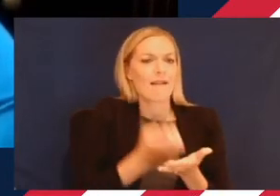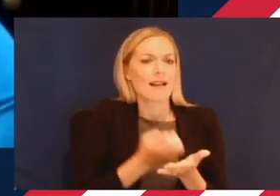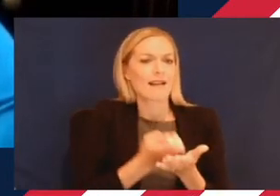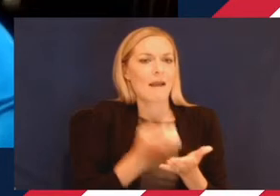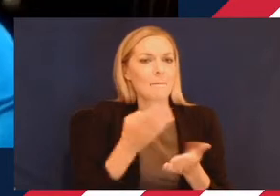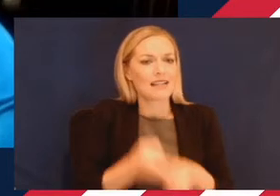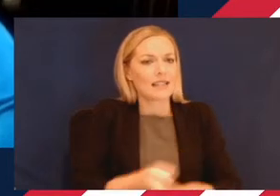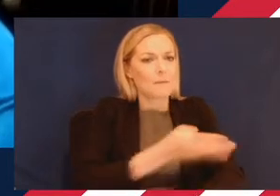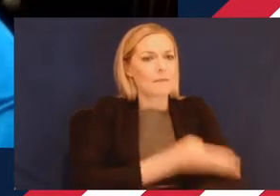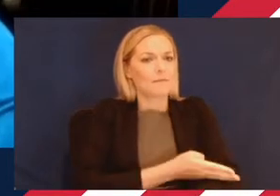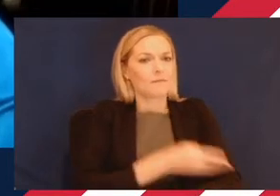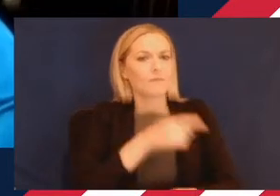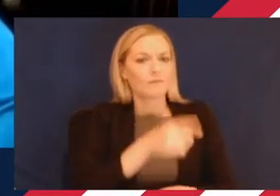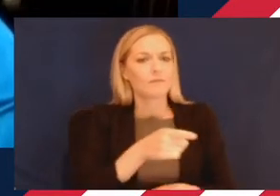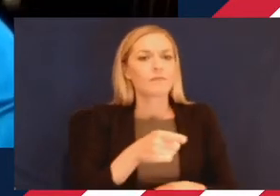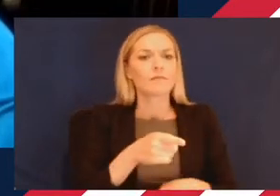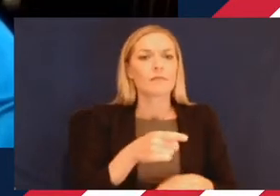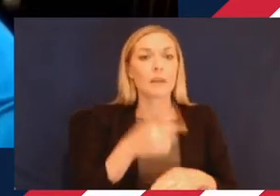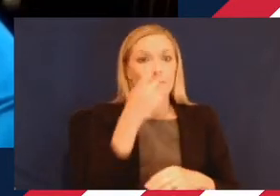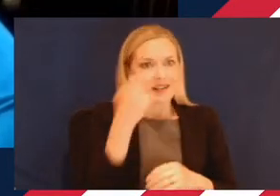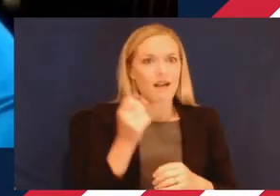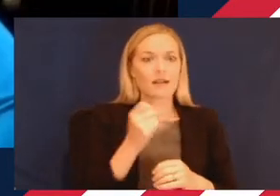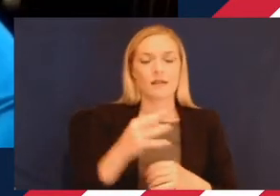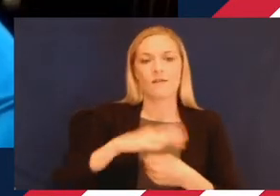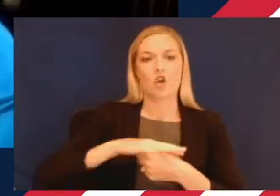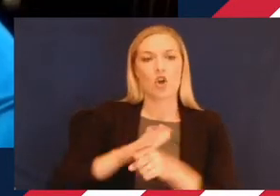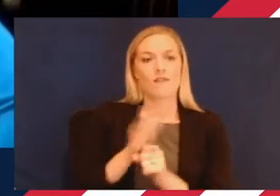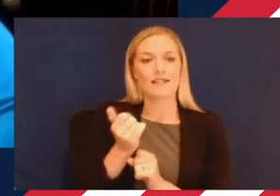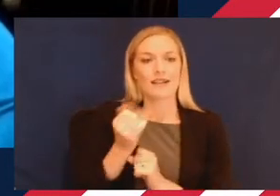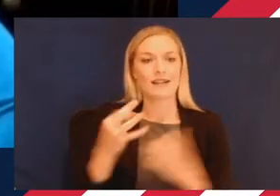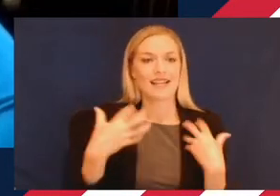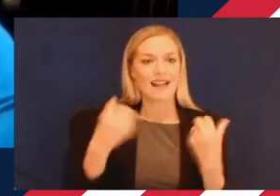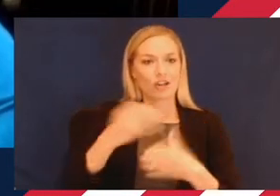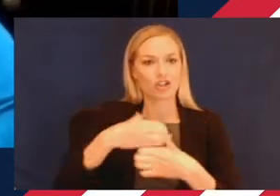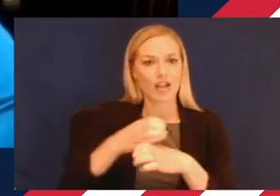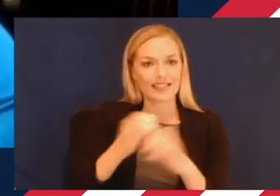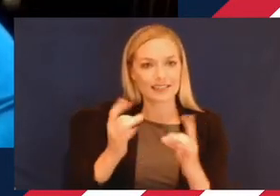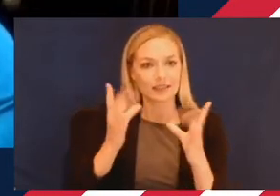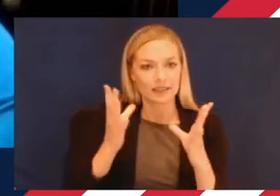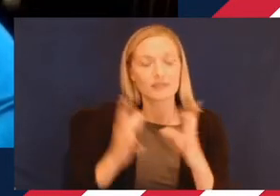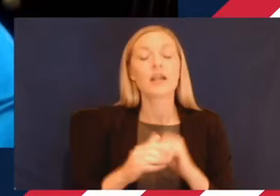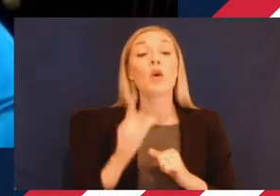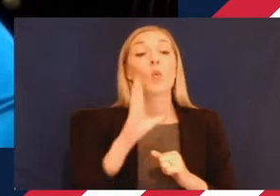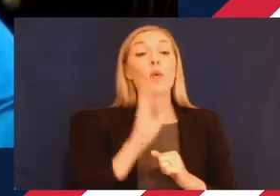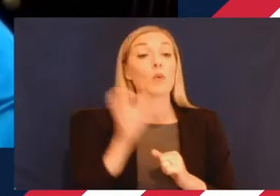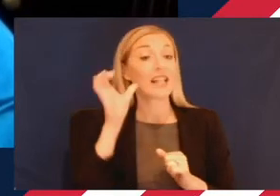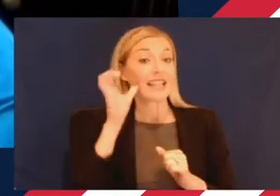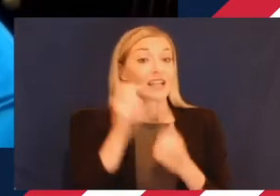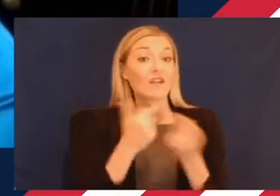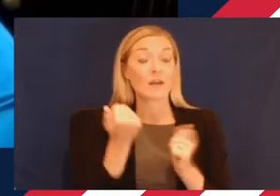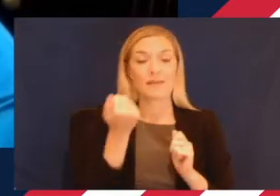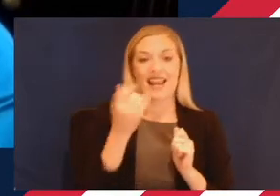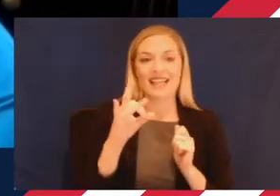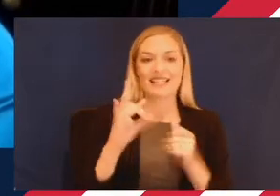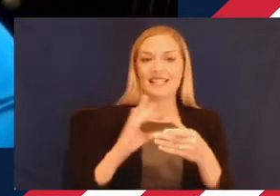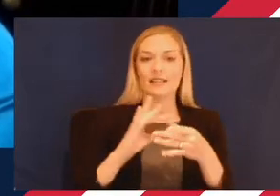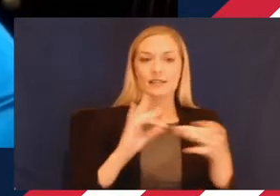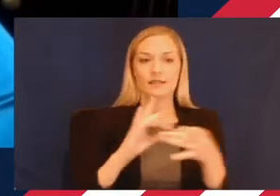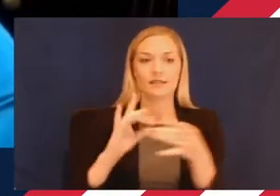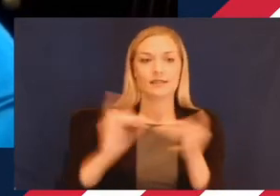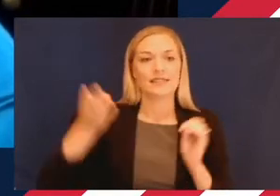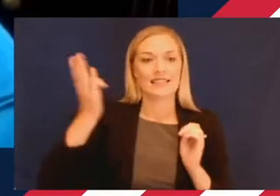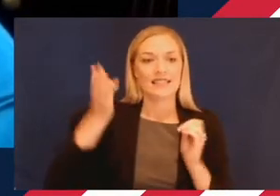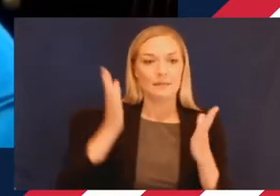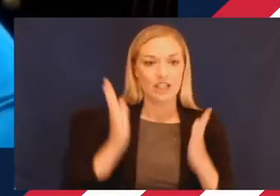COVID-19 health crisis. Today, we will hear from 18 speakers who will share their input on the best health and